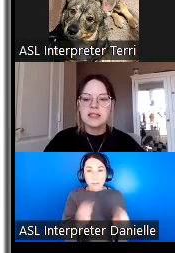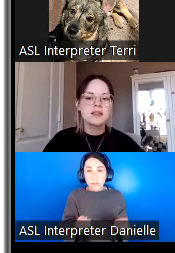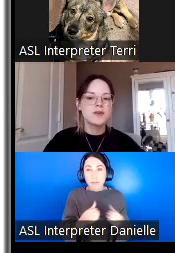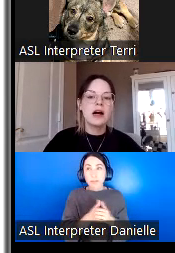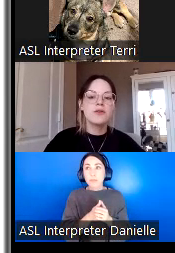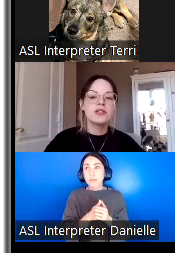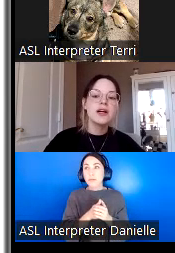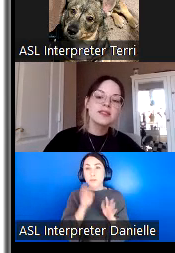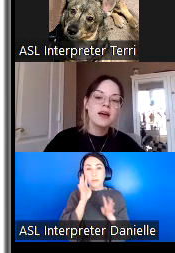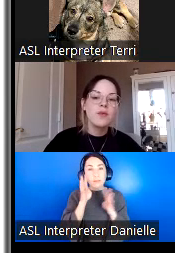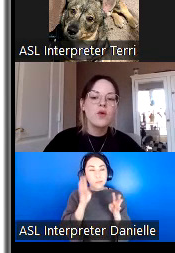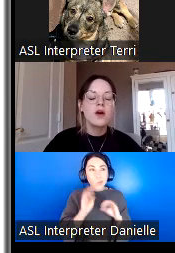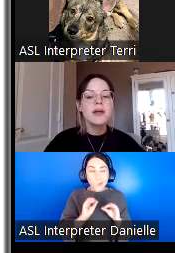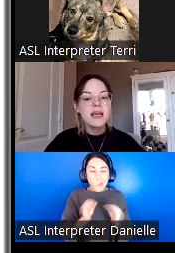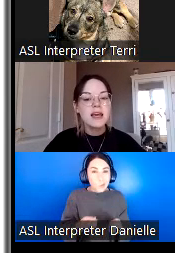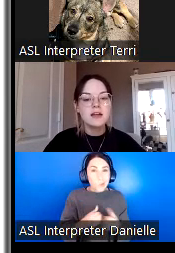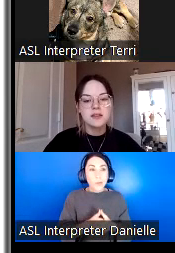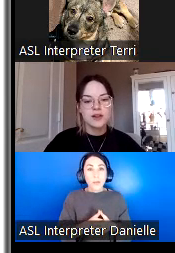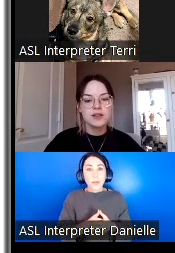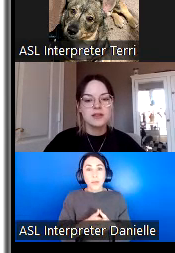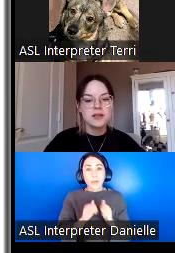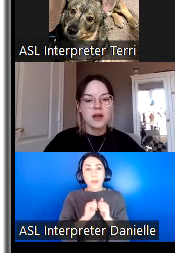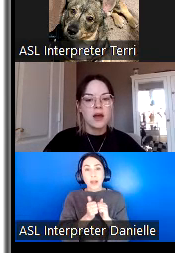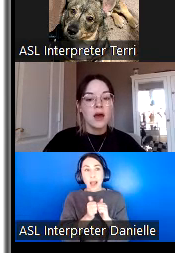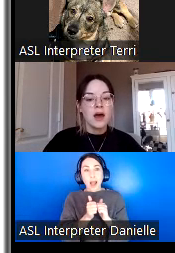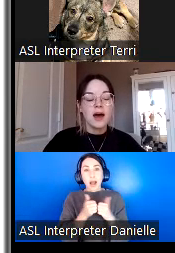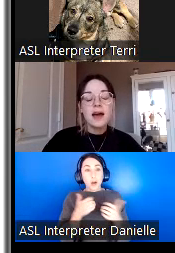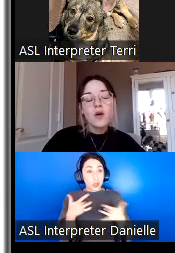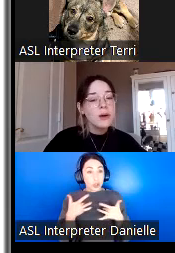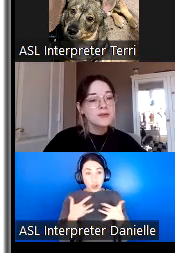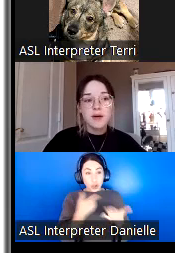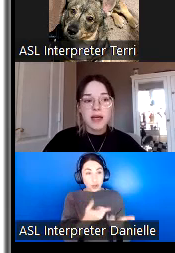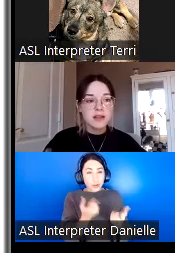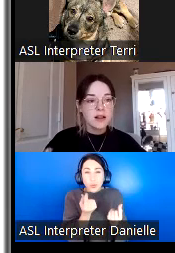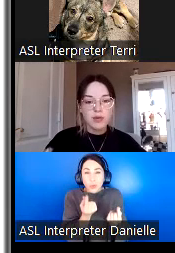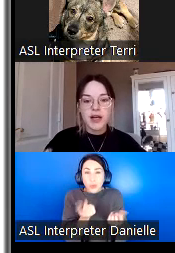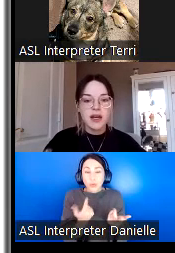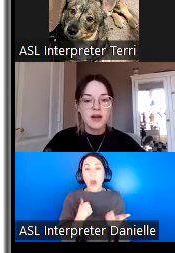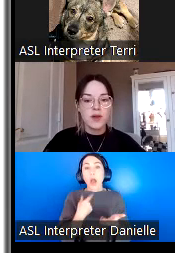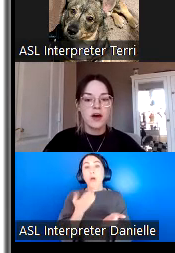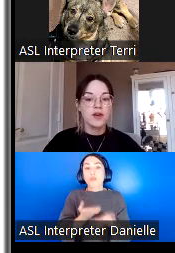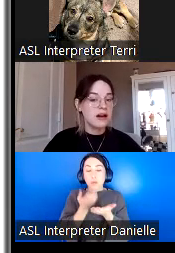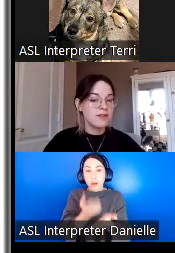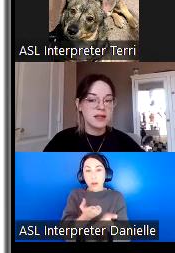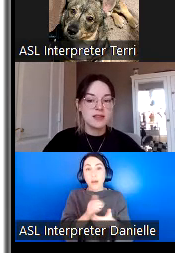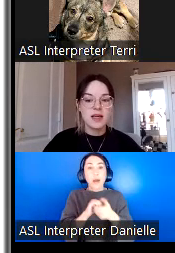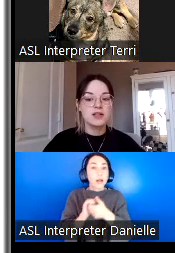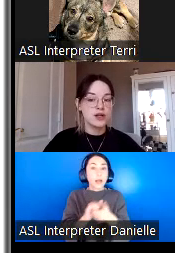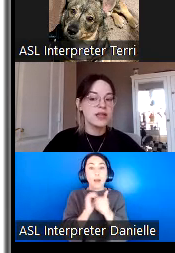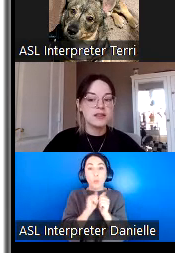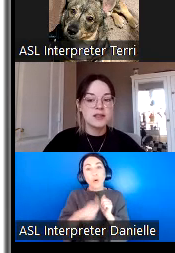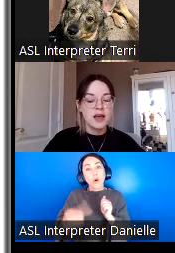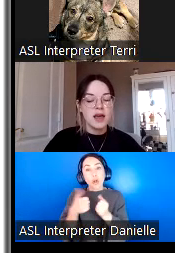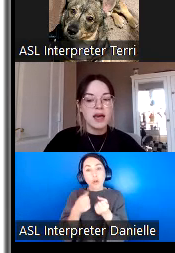creative ideas for how to address them or mitigate concerns, I always recommend collaborating with other advocates